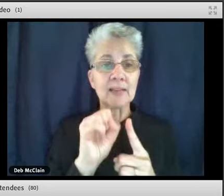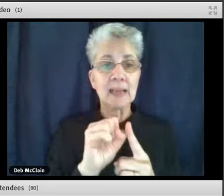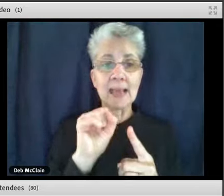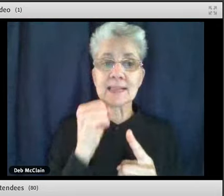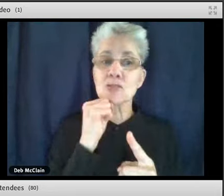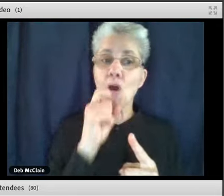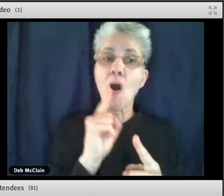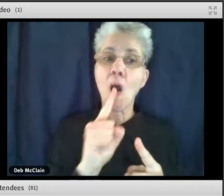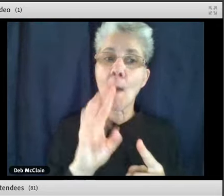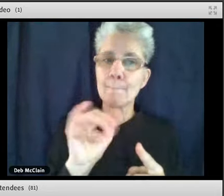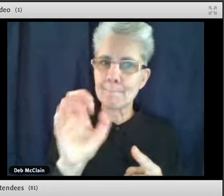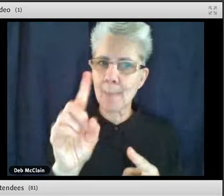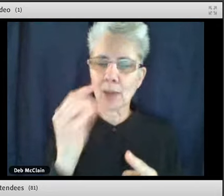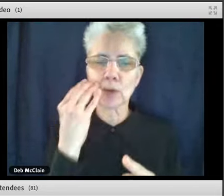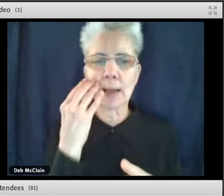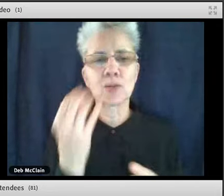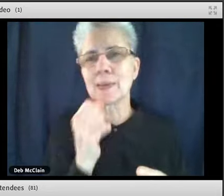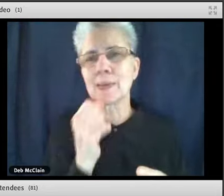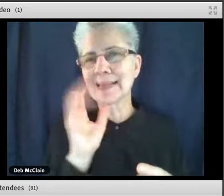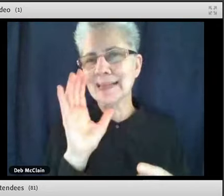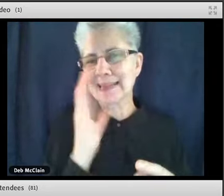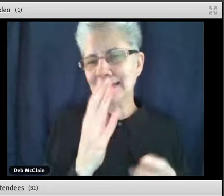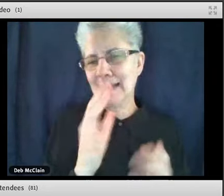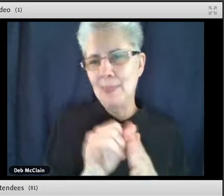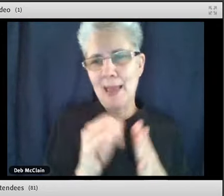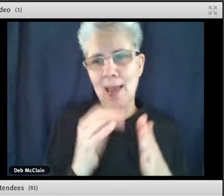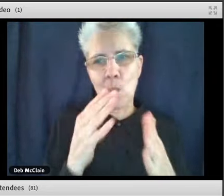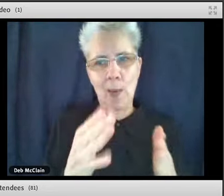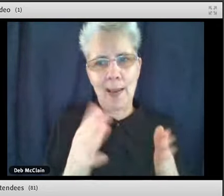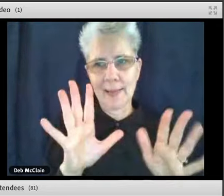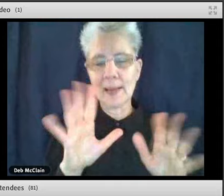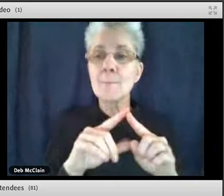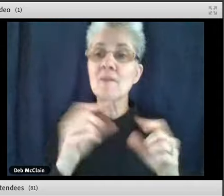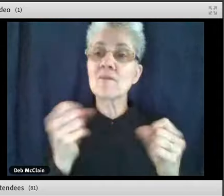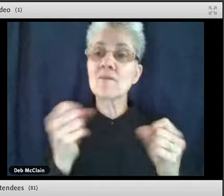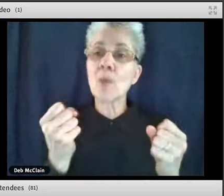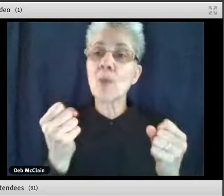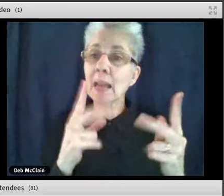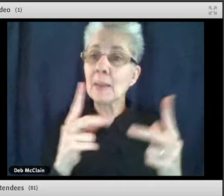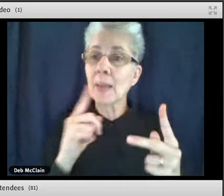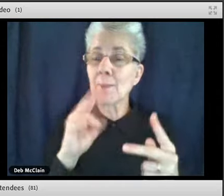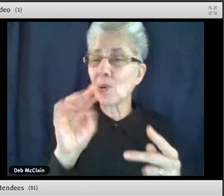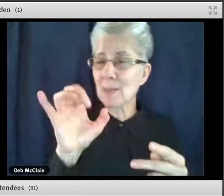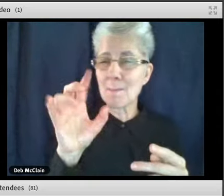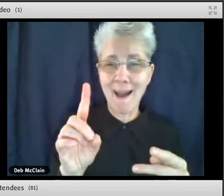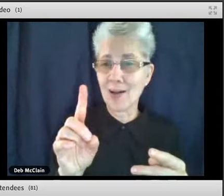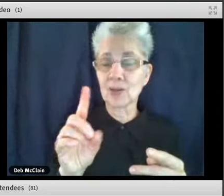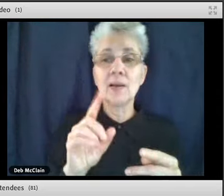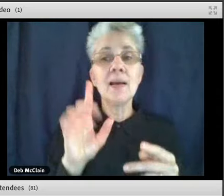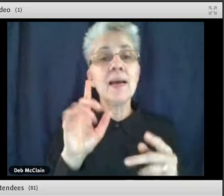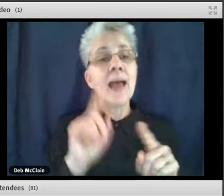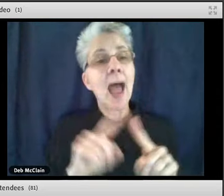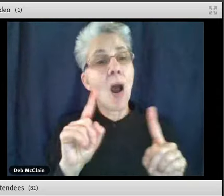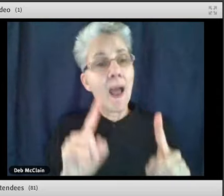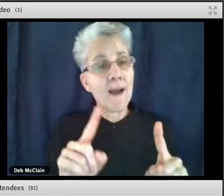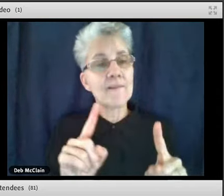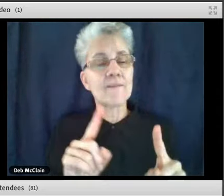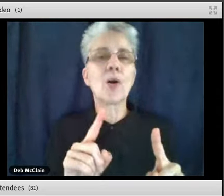The symptoms appeared mild in children. It's 3% in people under 20, and mortality under 40